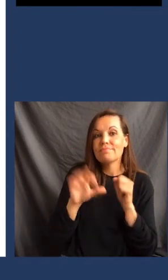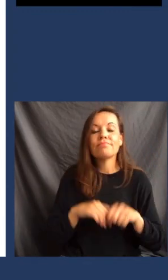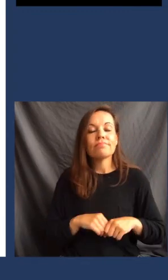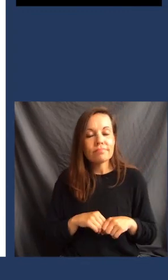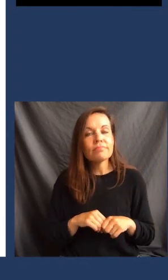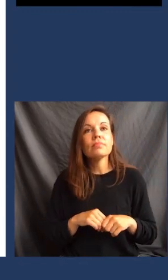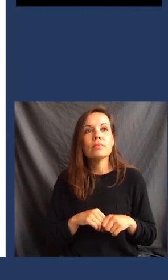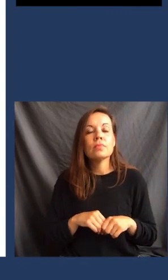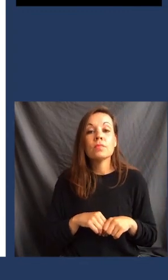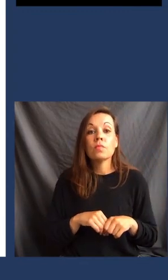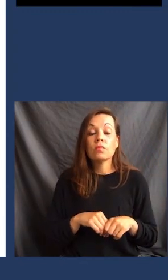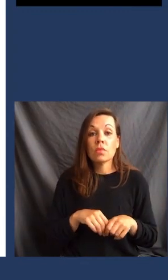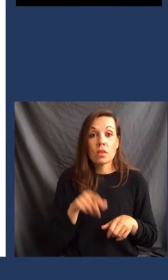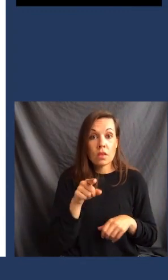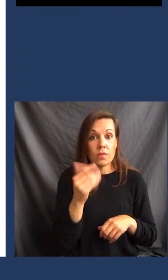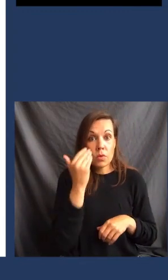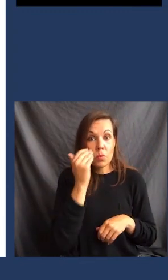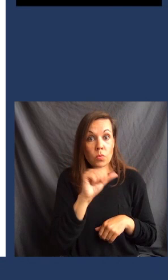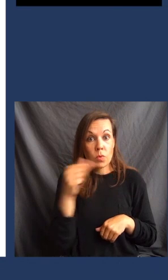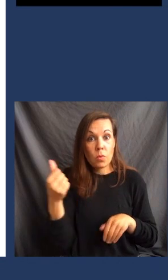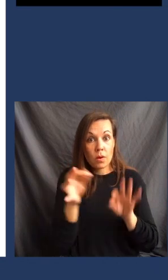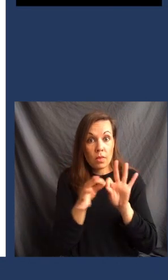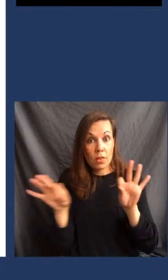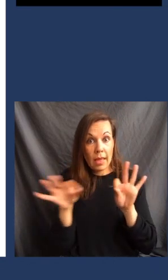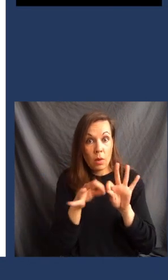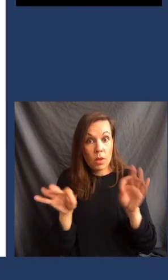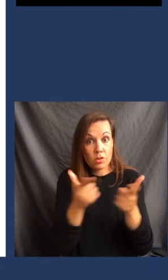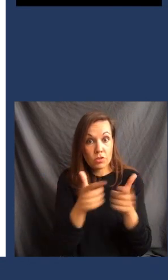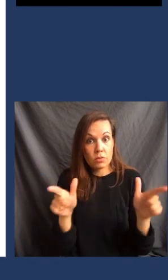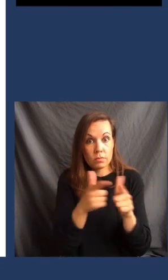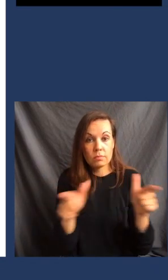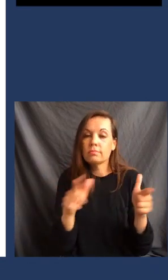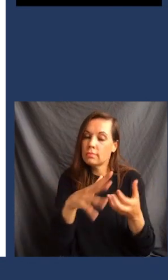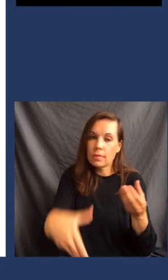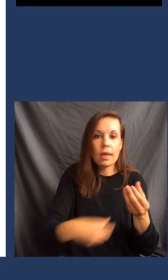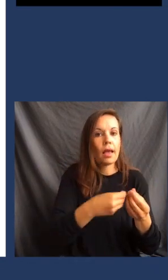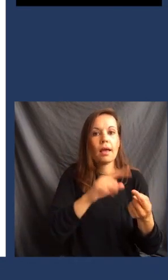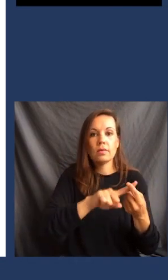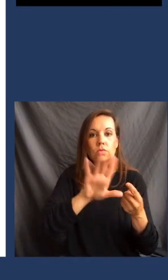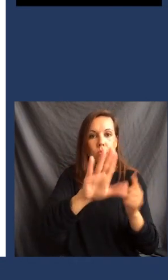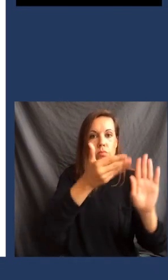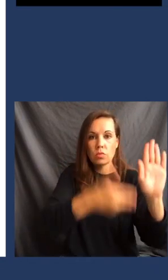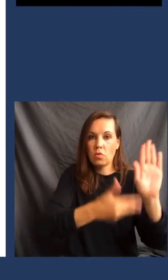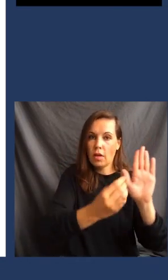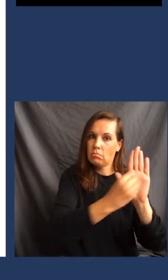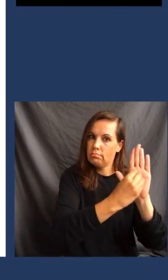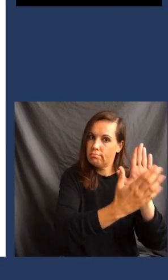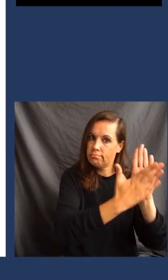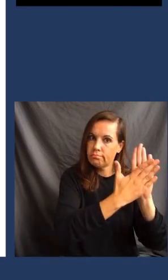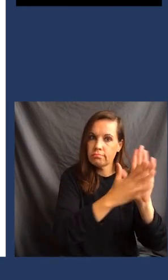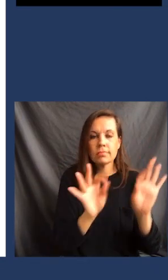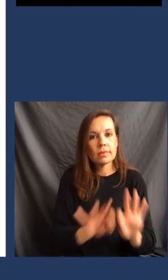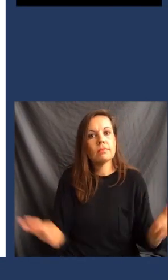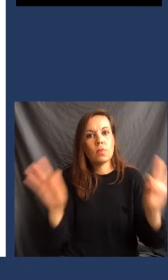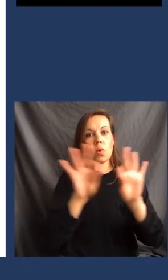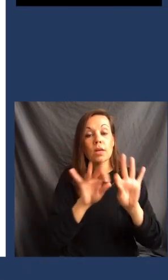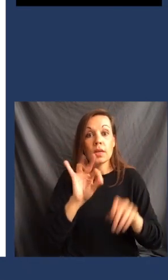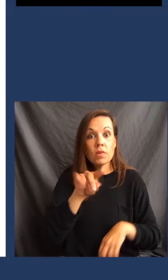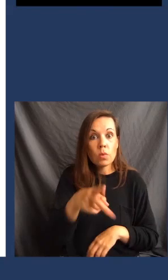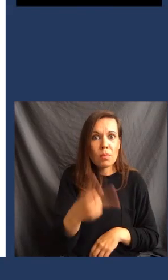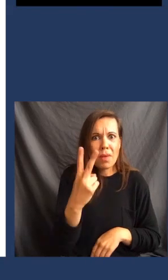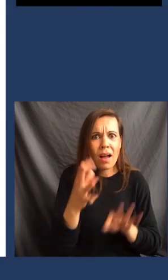recommend is if you know another language, definitely include that onto your LinkedIn profile. Super important if you